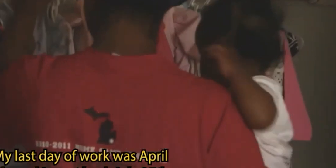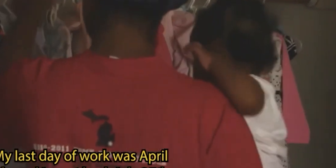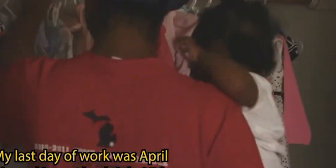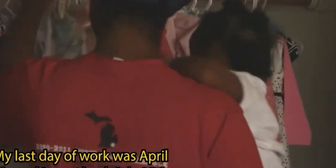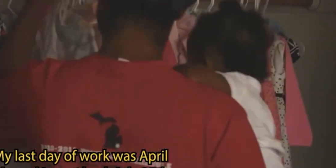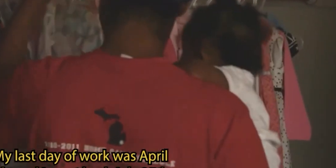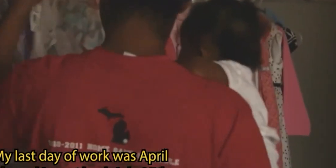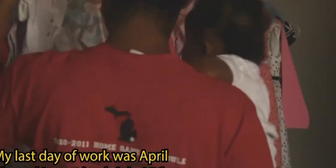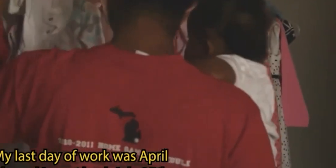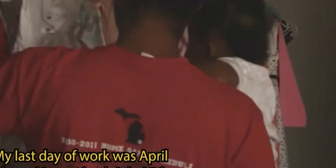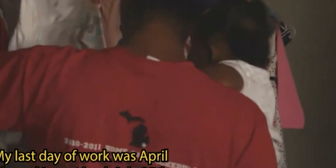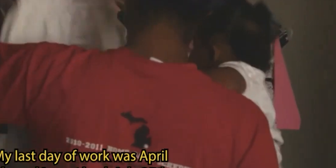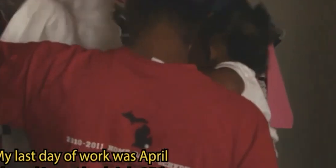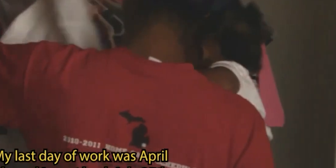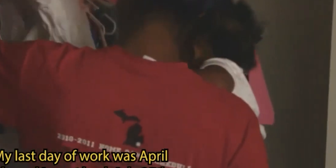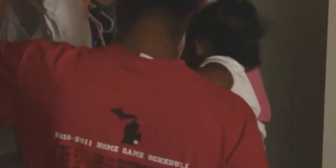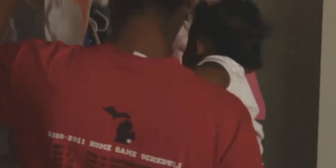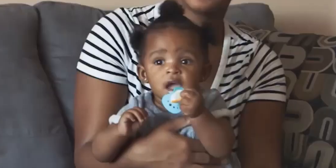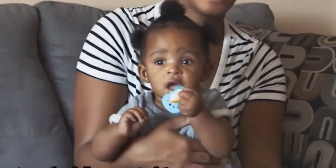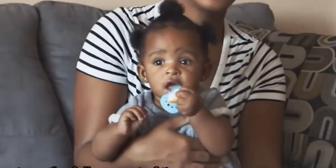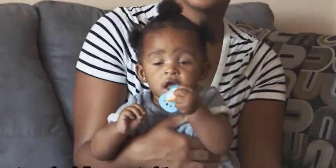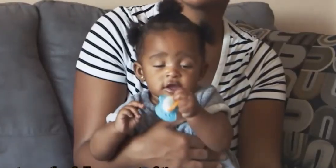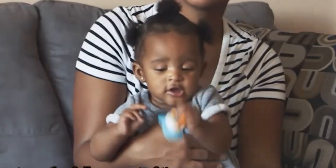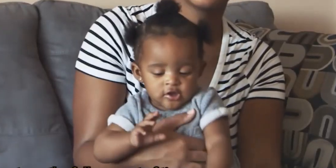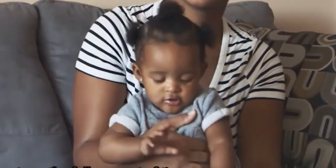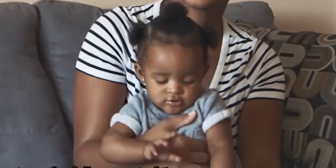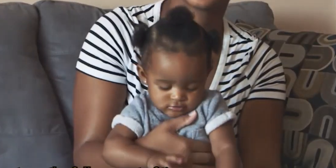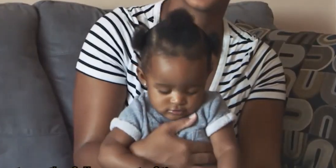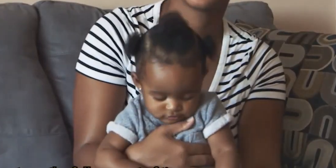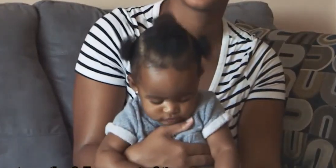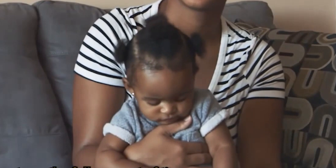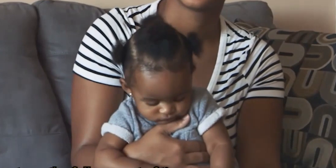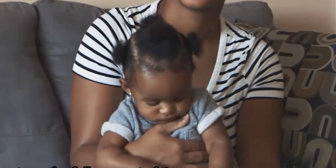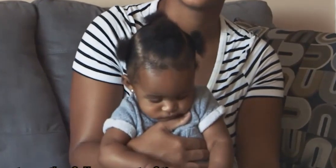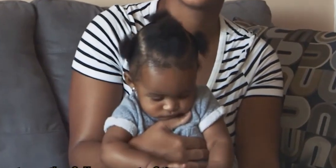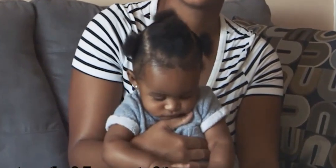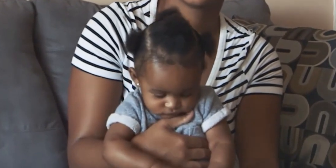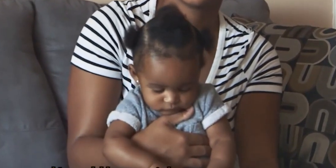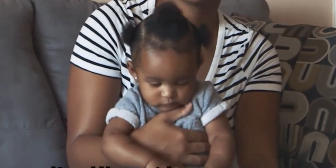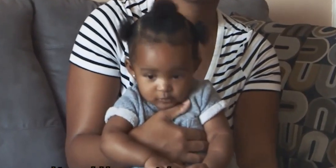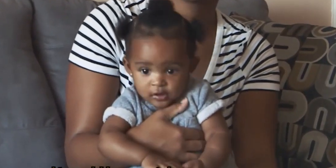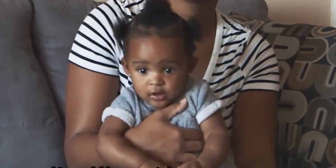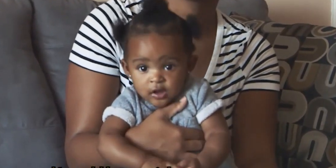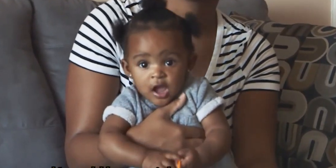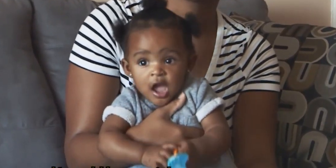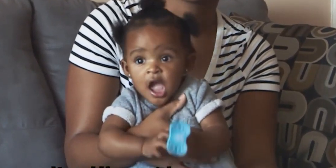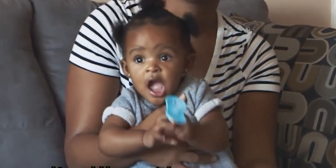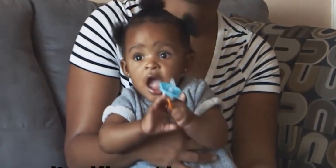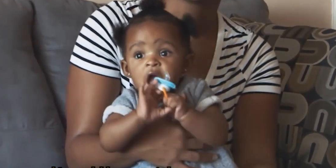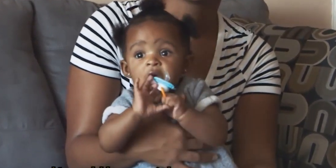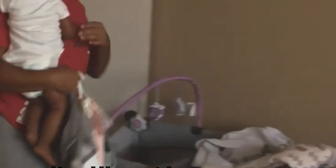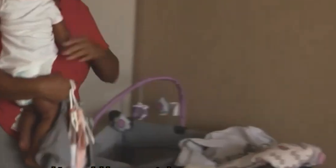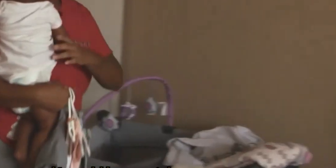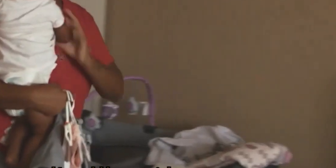work was April 8th, and I went back July 25th. I did not use the full amount of time. I was scared I would lose my